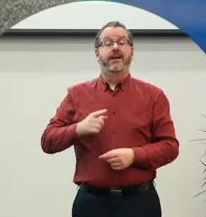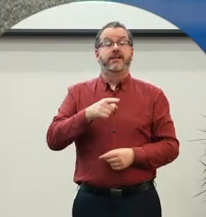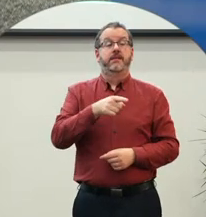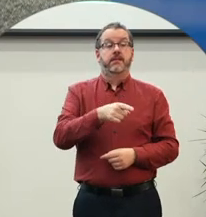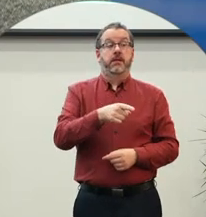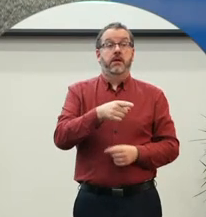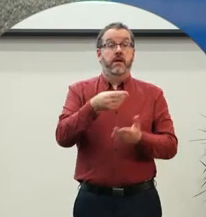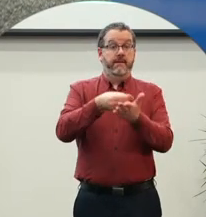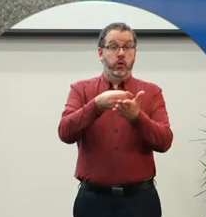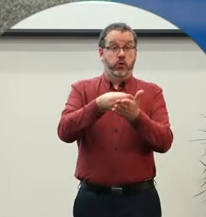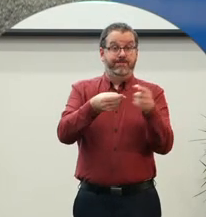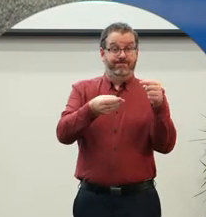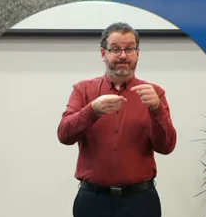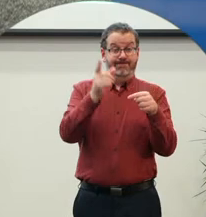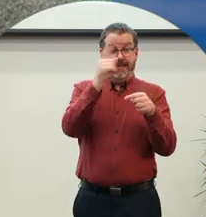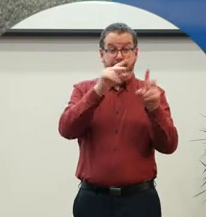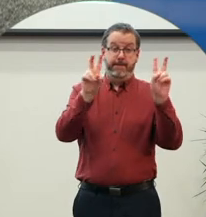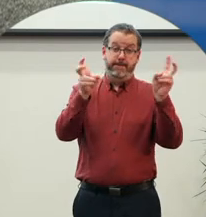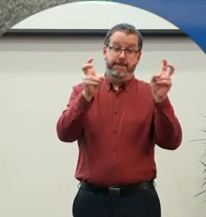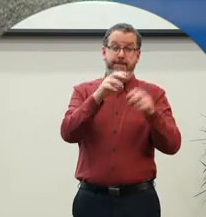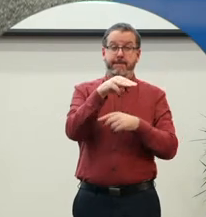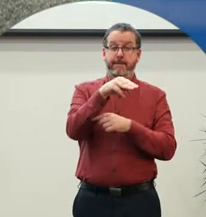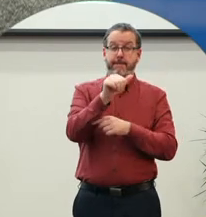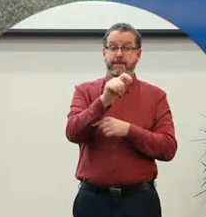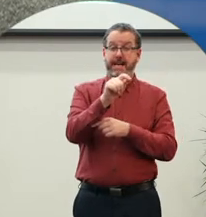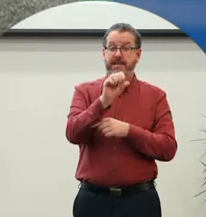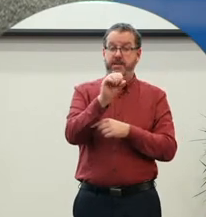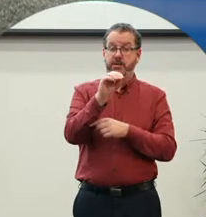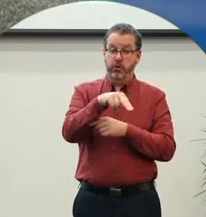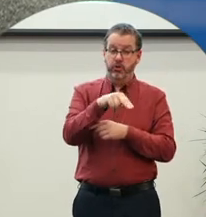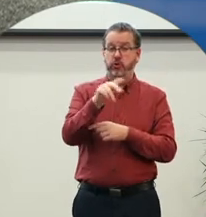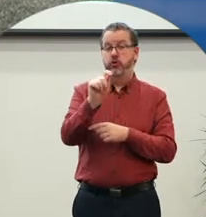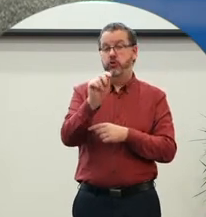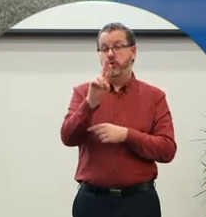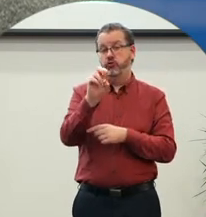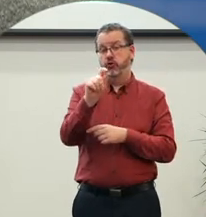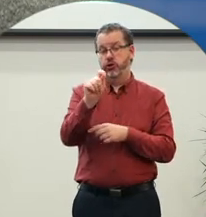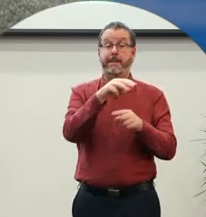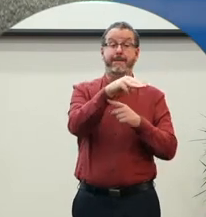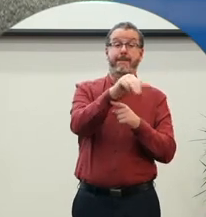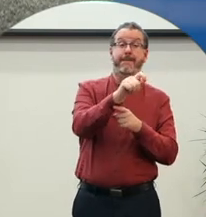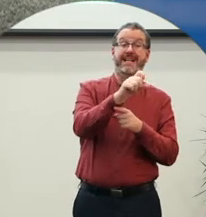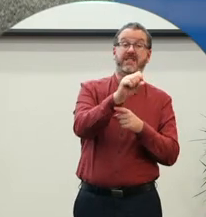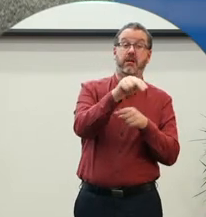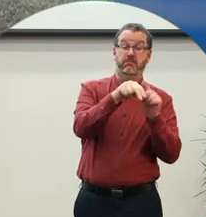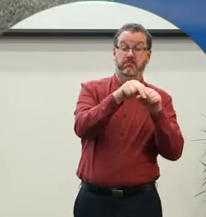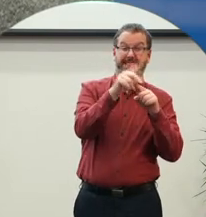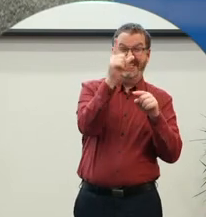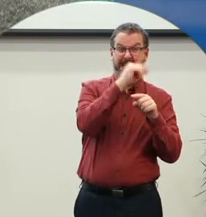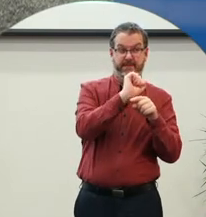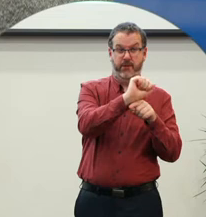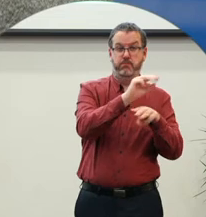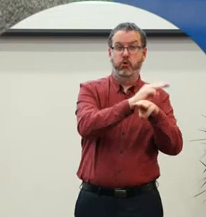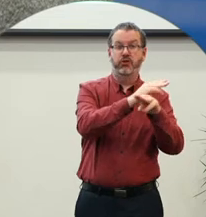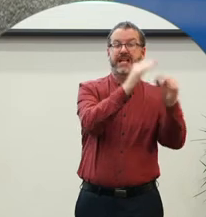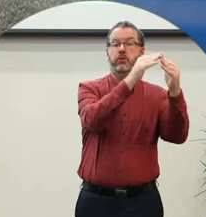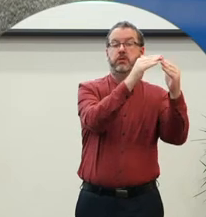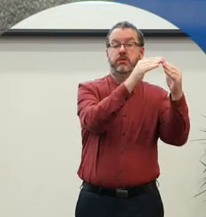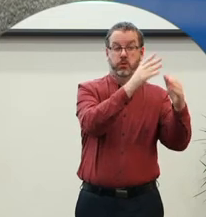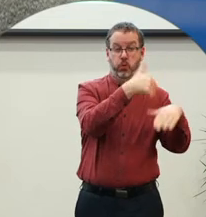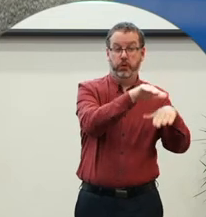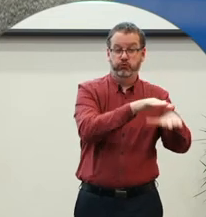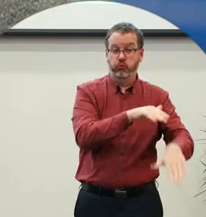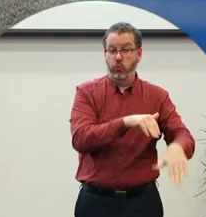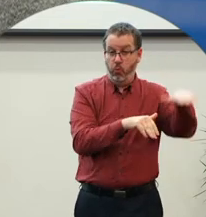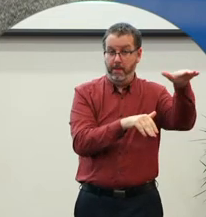the trust fund was called Matson Trust, which was the name of the house that her mother grew up in Gloucestershire. So All